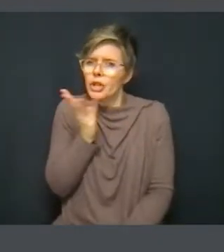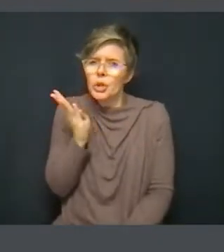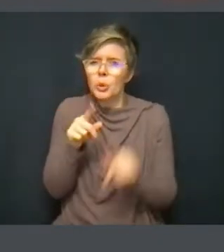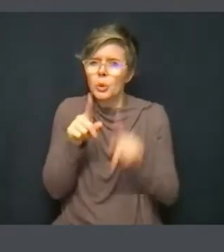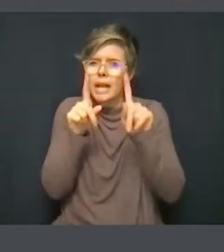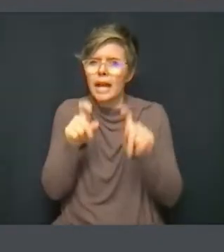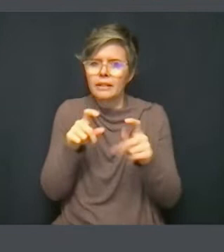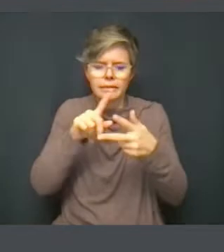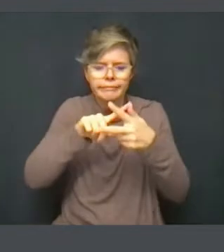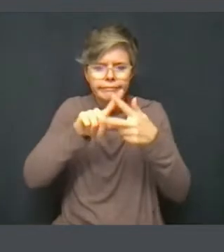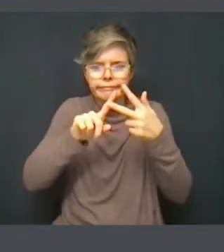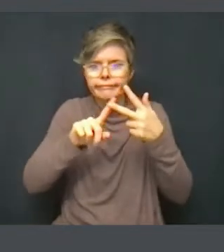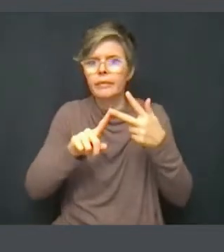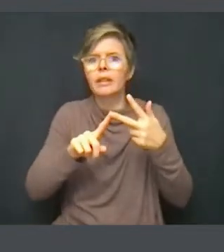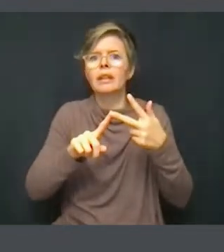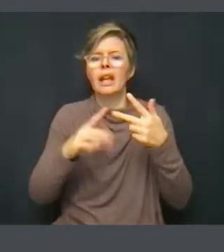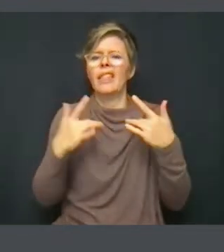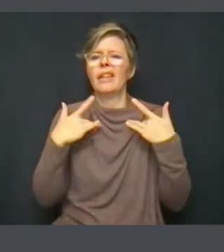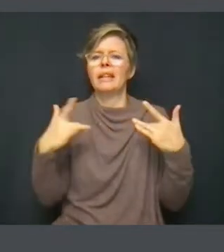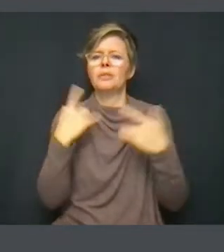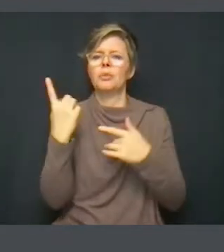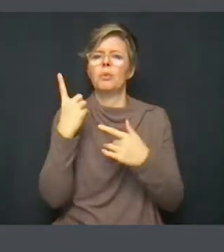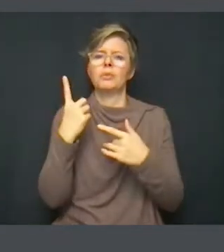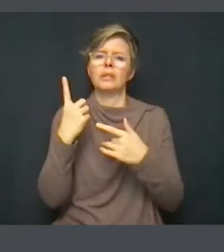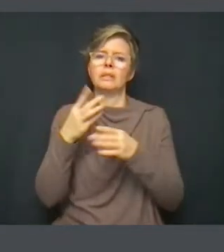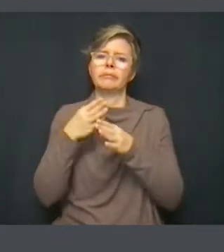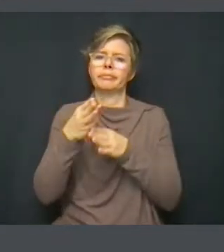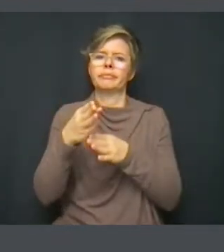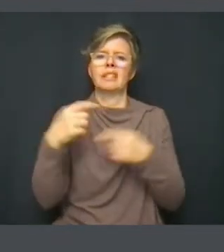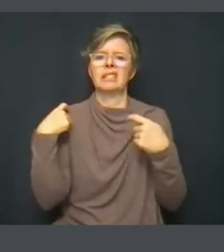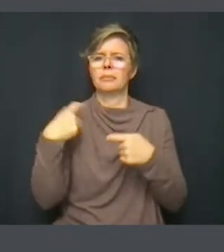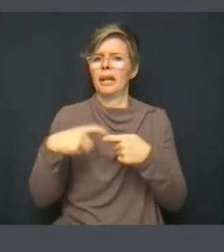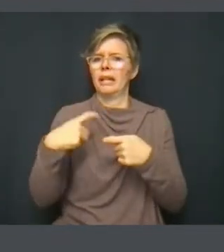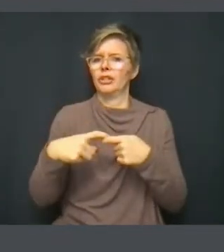are overwhelmingly in Spanish and English.